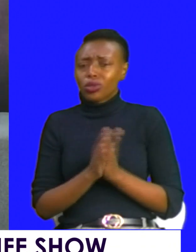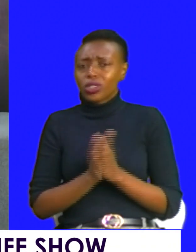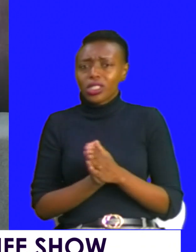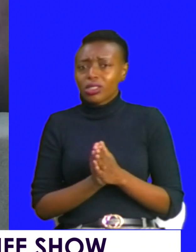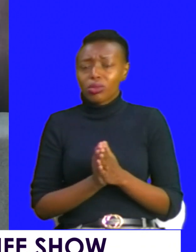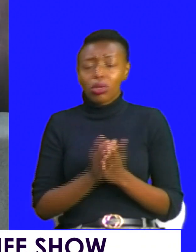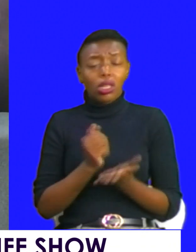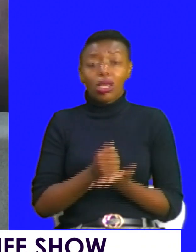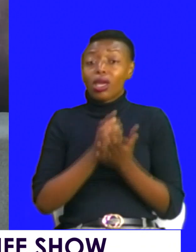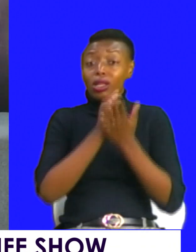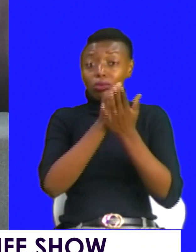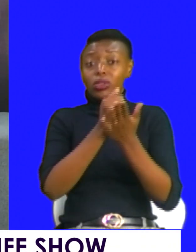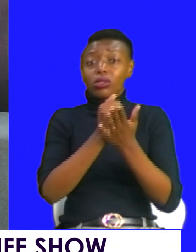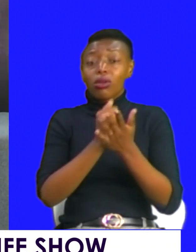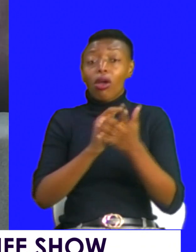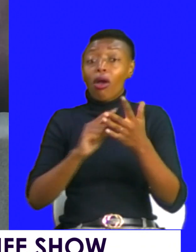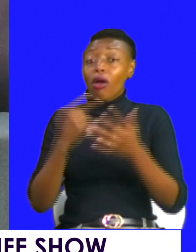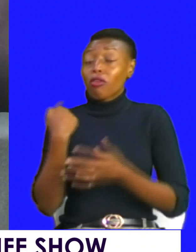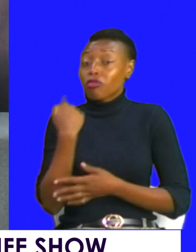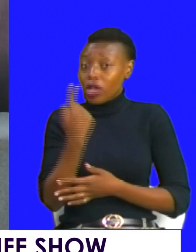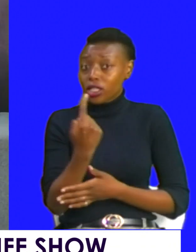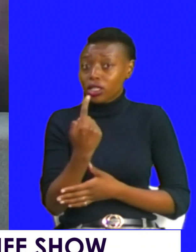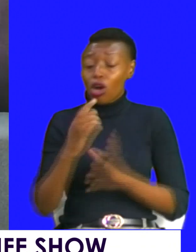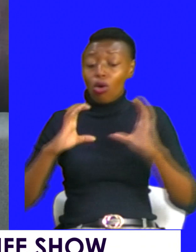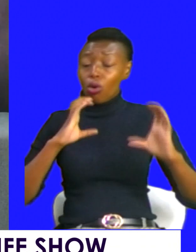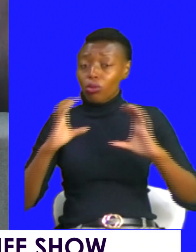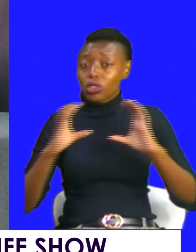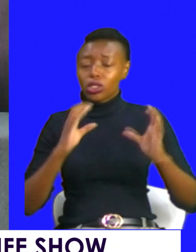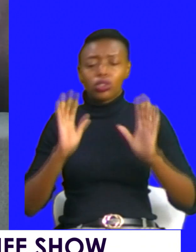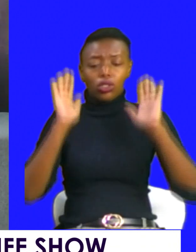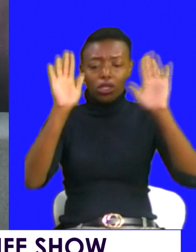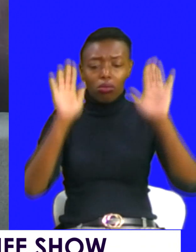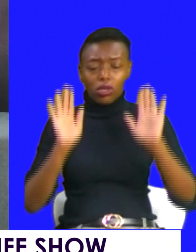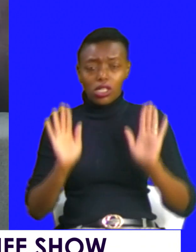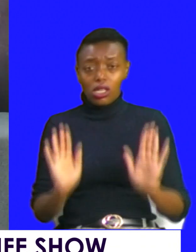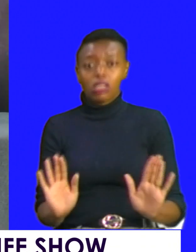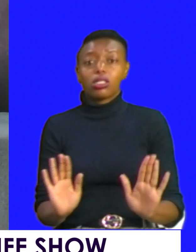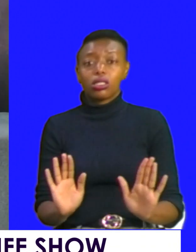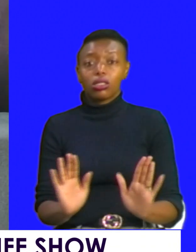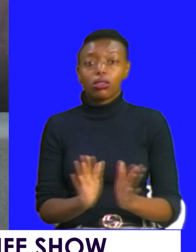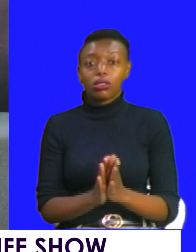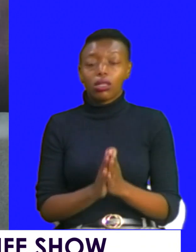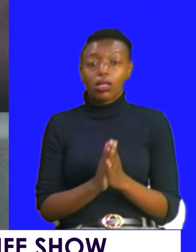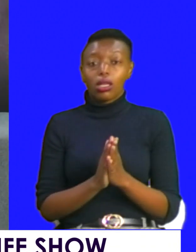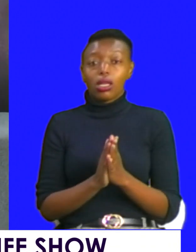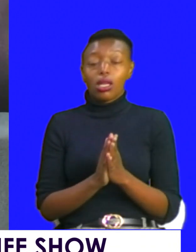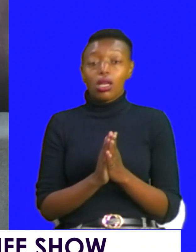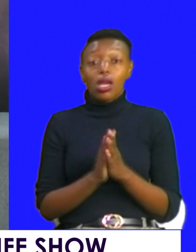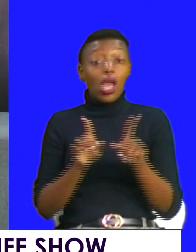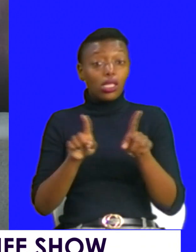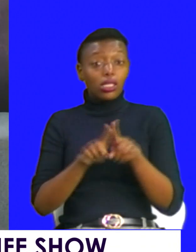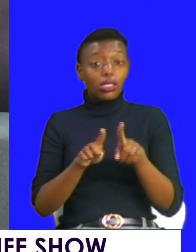that, you have to be good at communication. So communication is important, communication skills, both verbal and